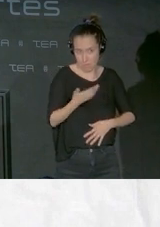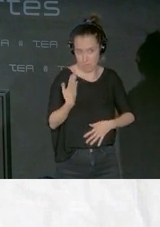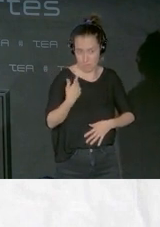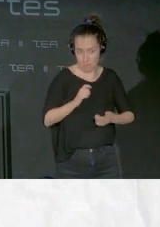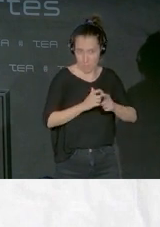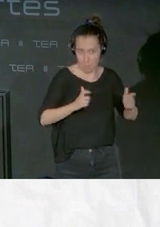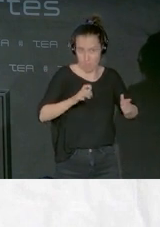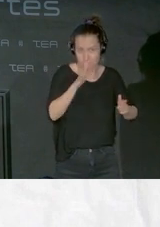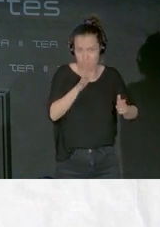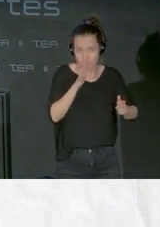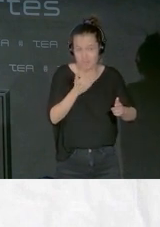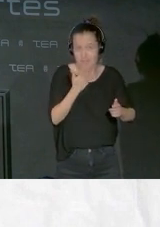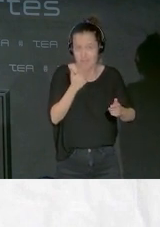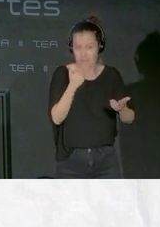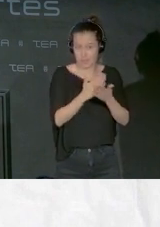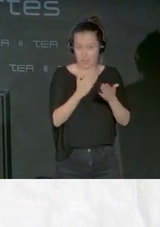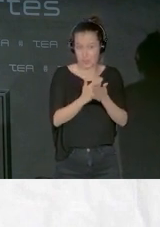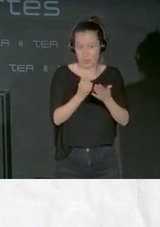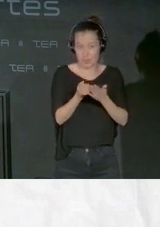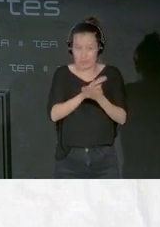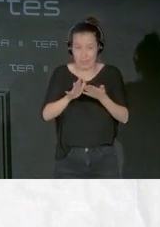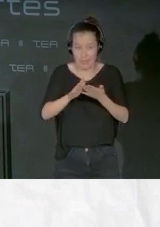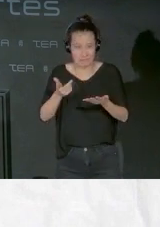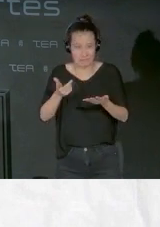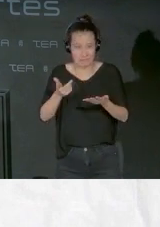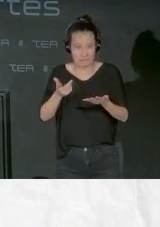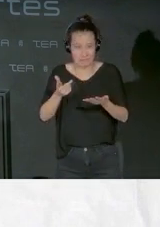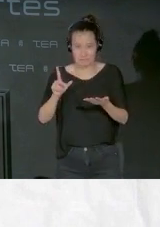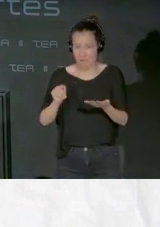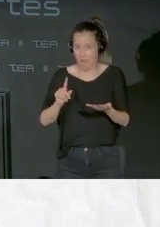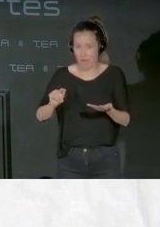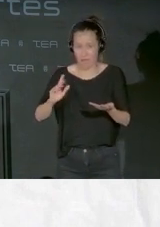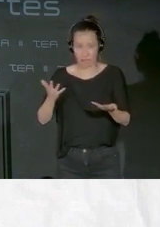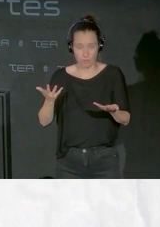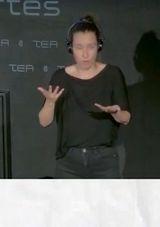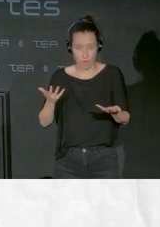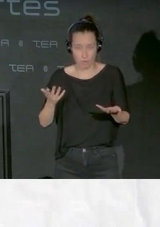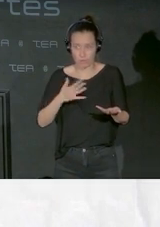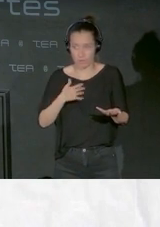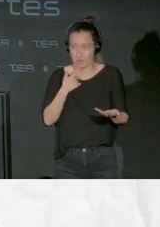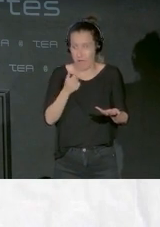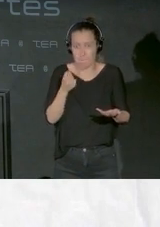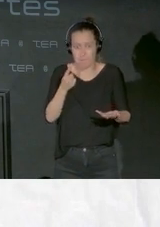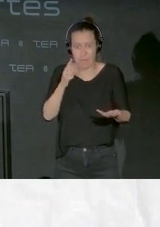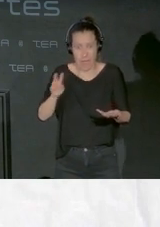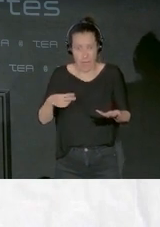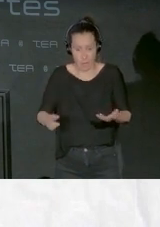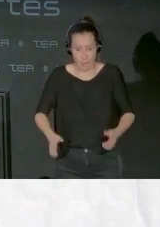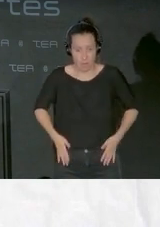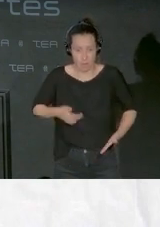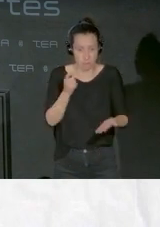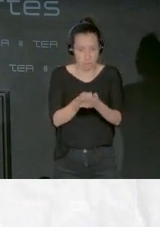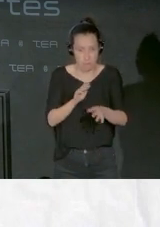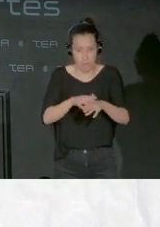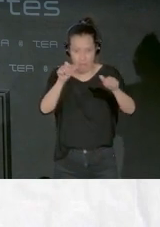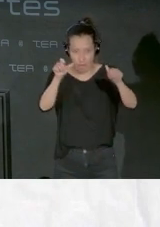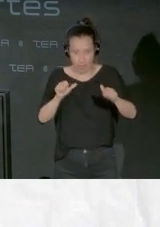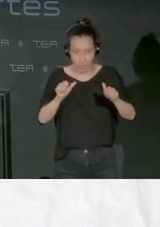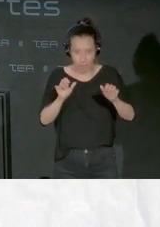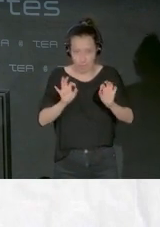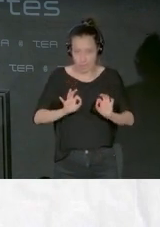a term or a semester to access it. Doesn't give you everything, but as a free resource to encourage